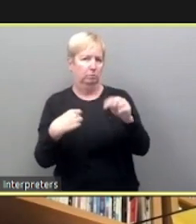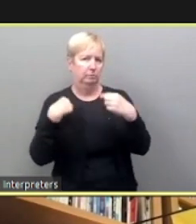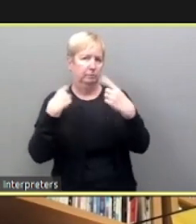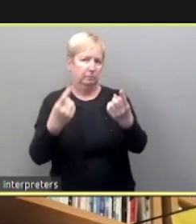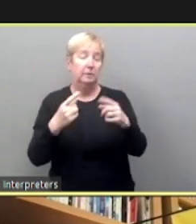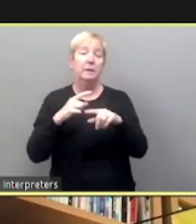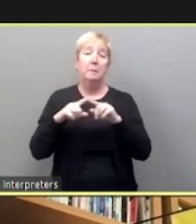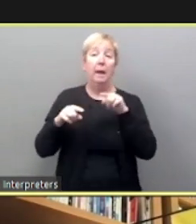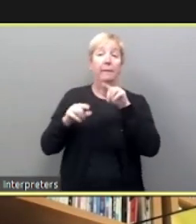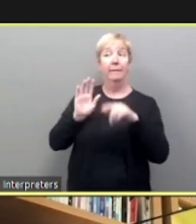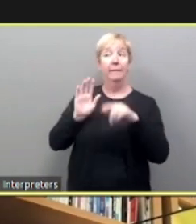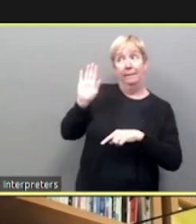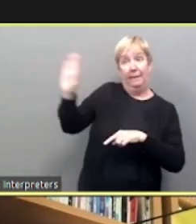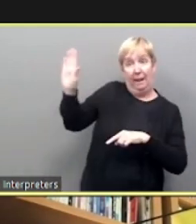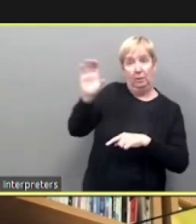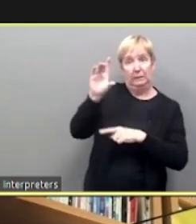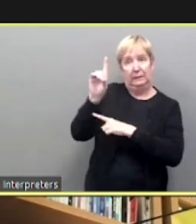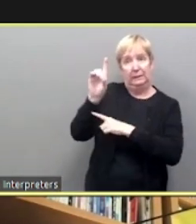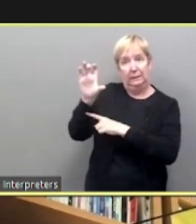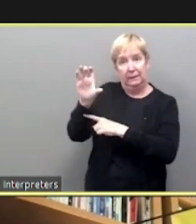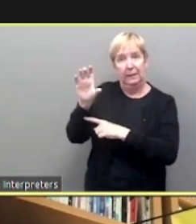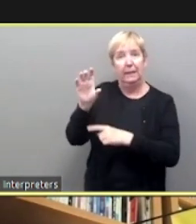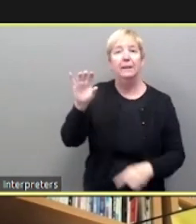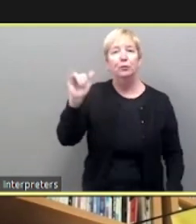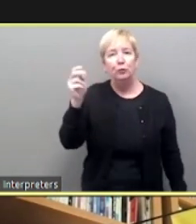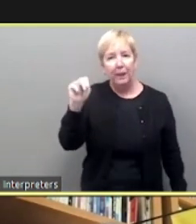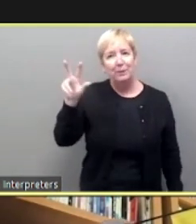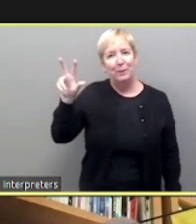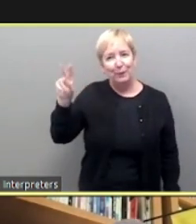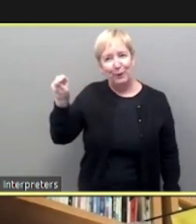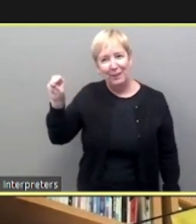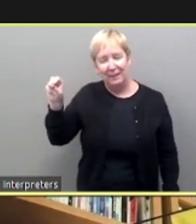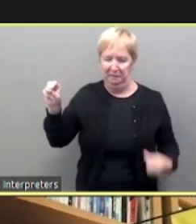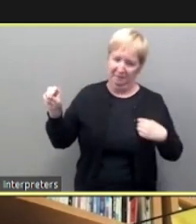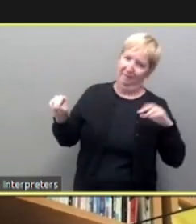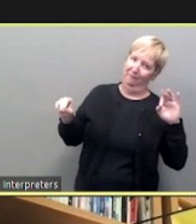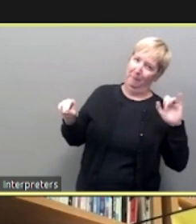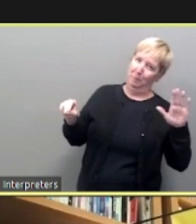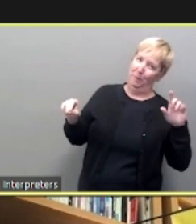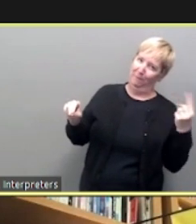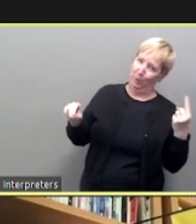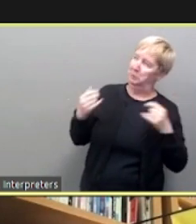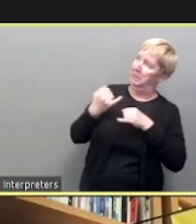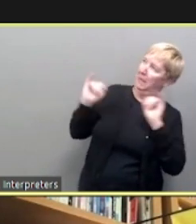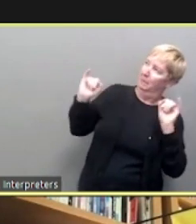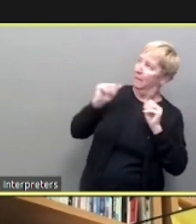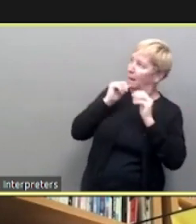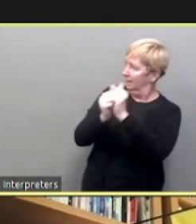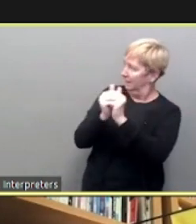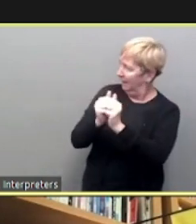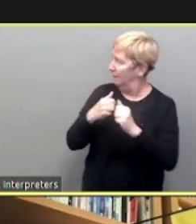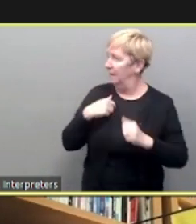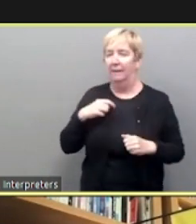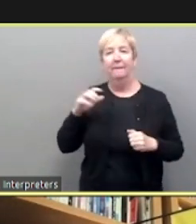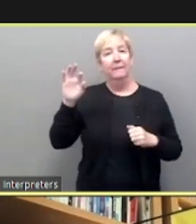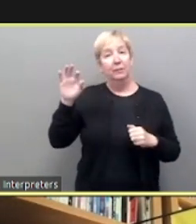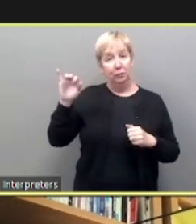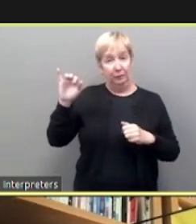January 30th. We did not coordinate our efforts. We went back to February 1st. And this shows the rate